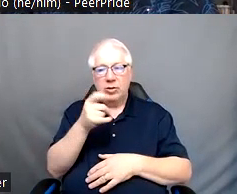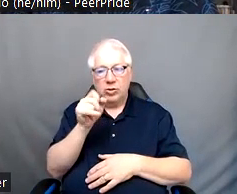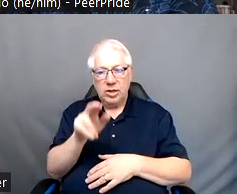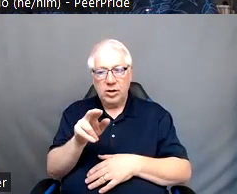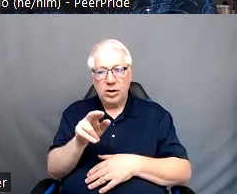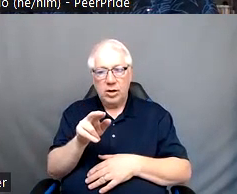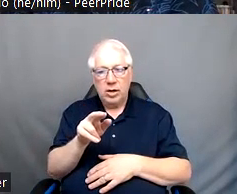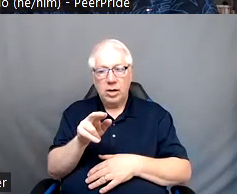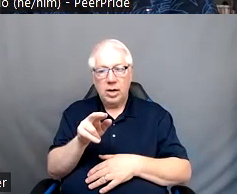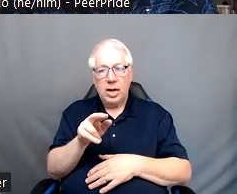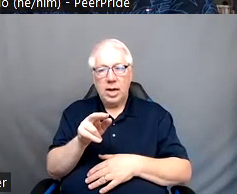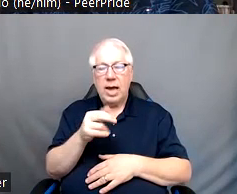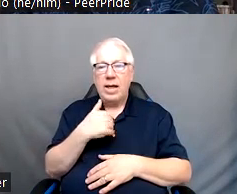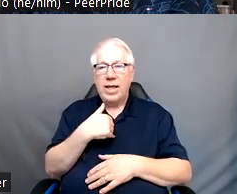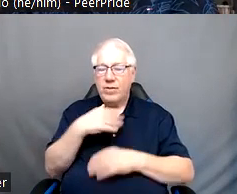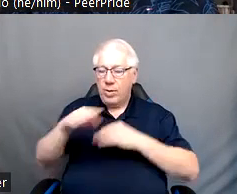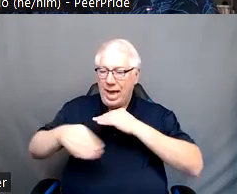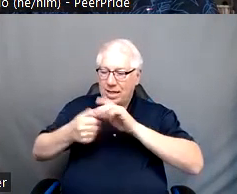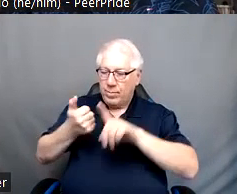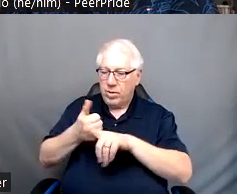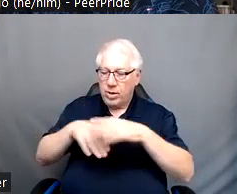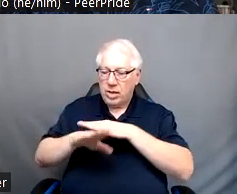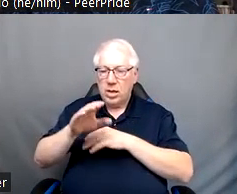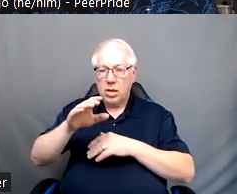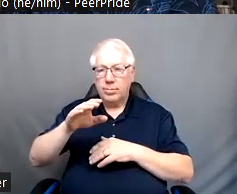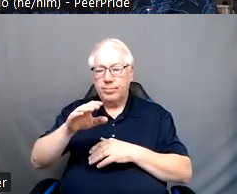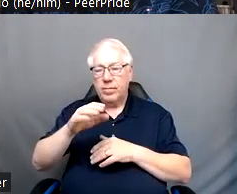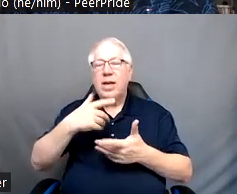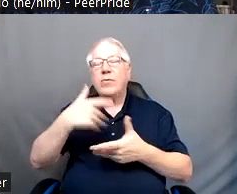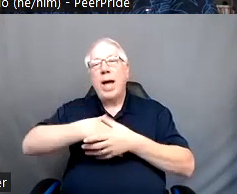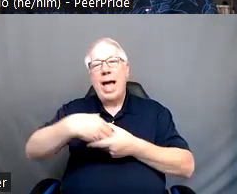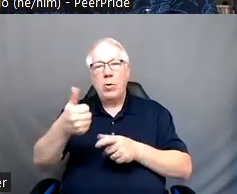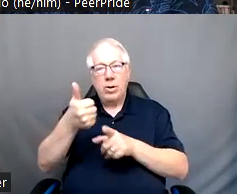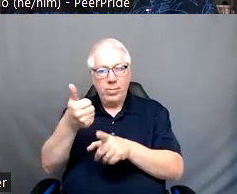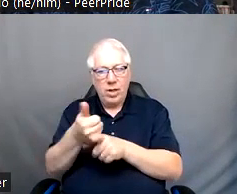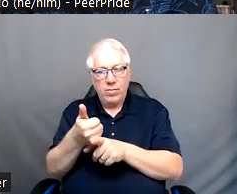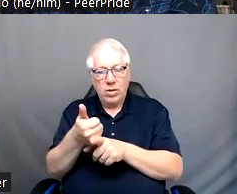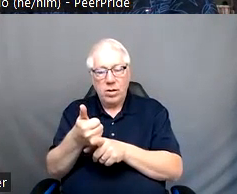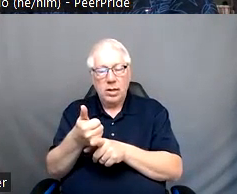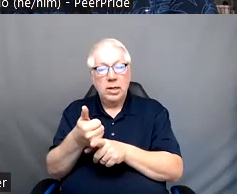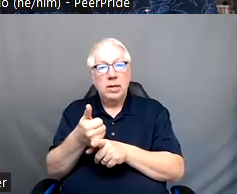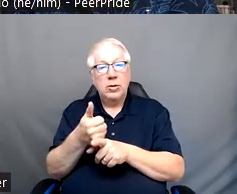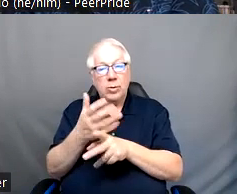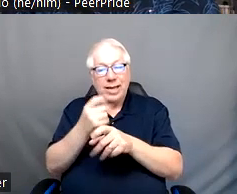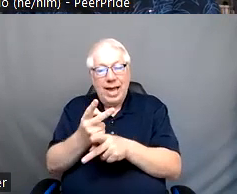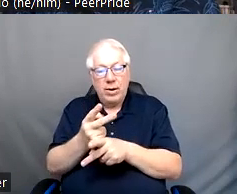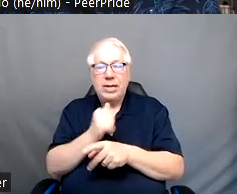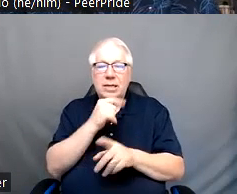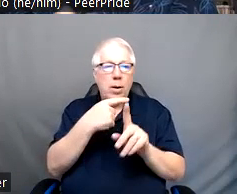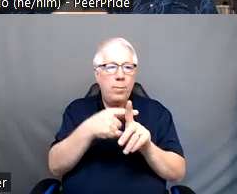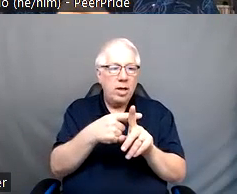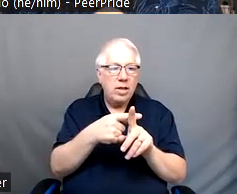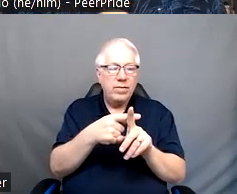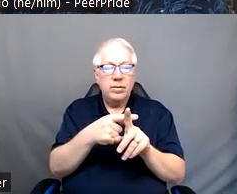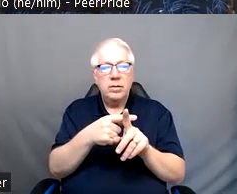out themselves in order to access care, it's not going to be a very positive experience or very conducive